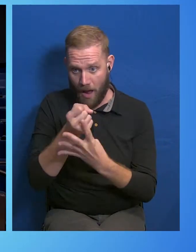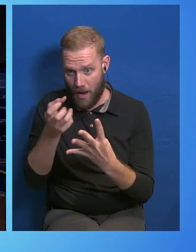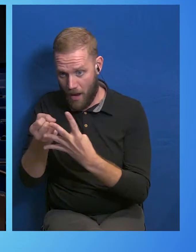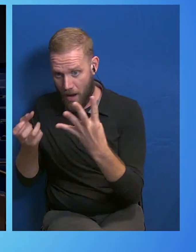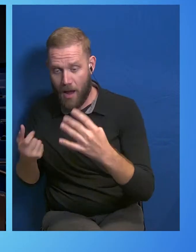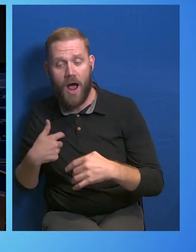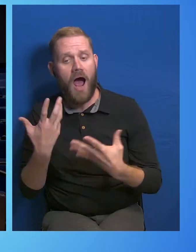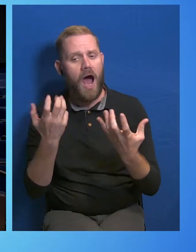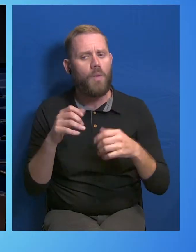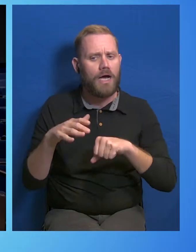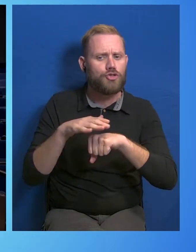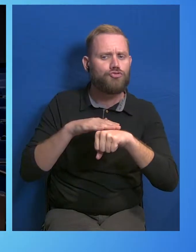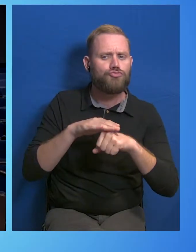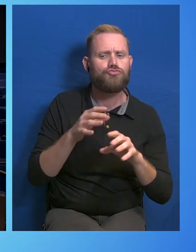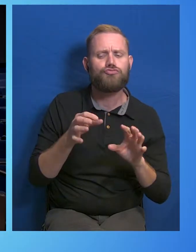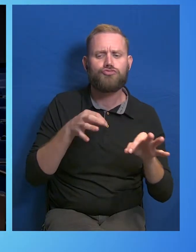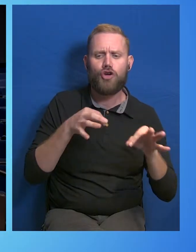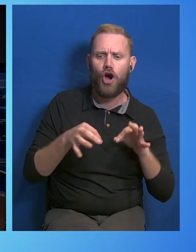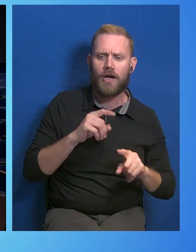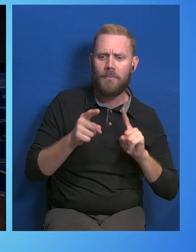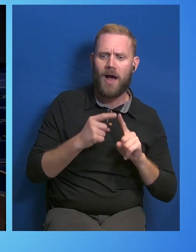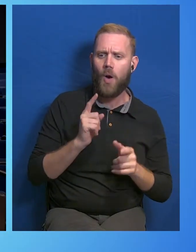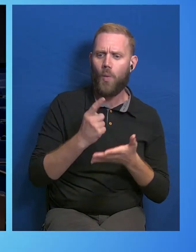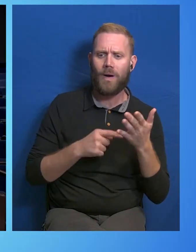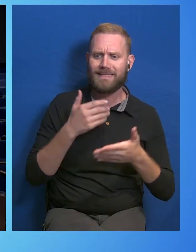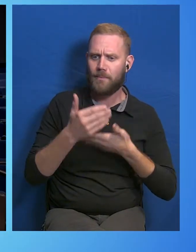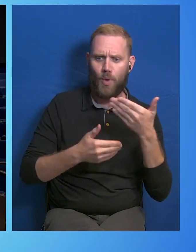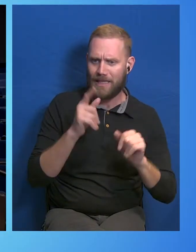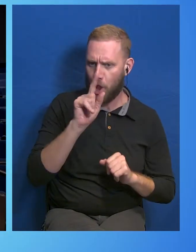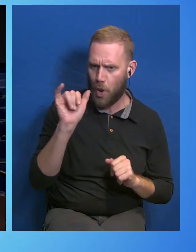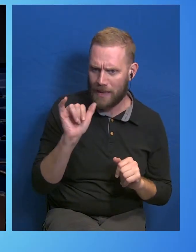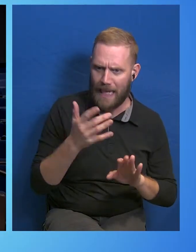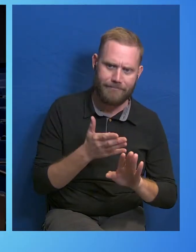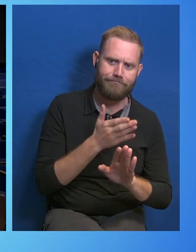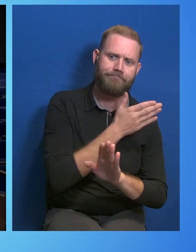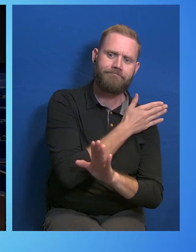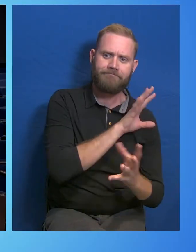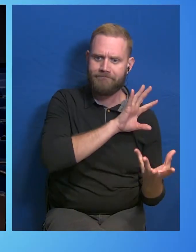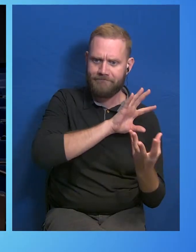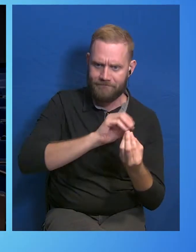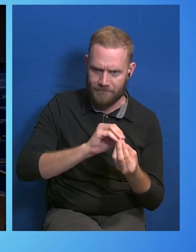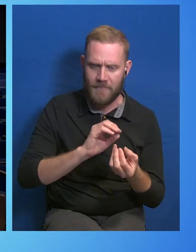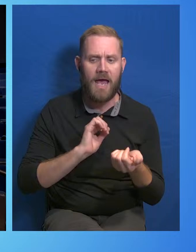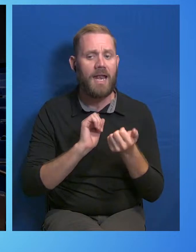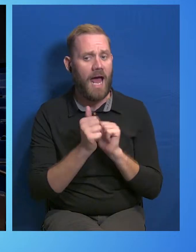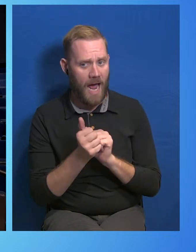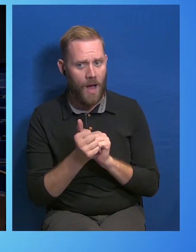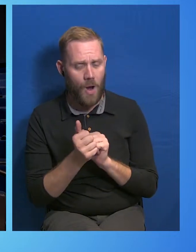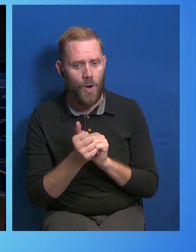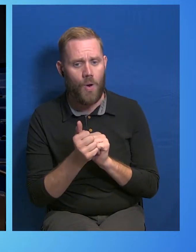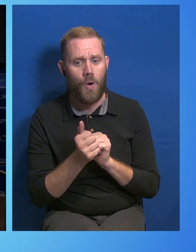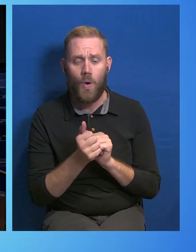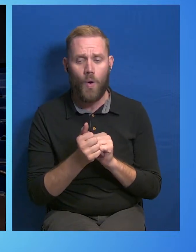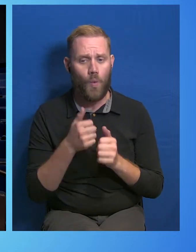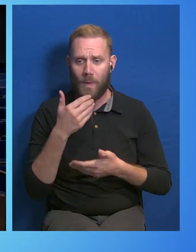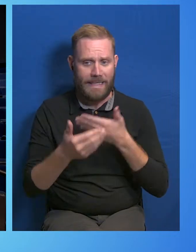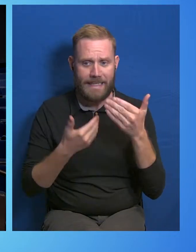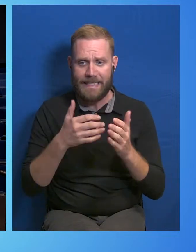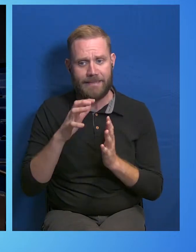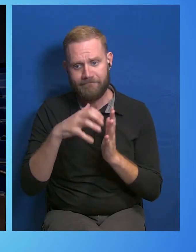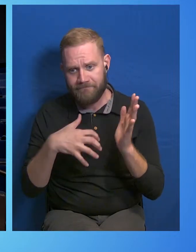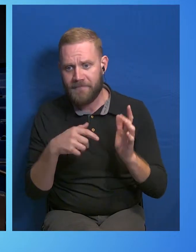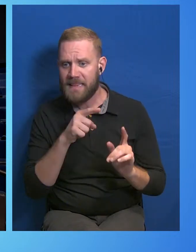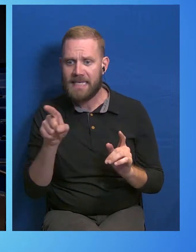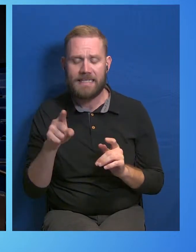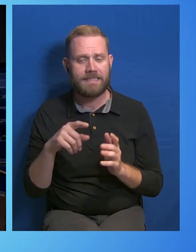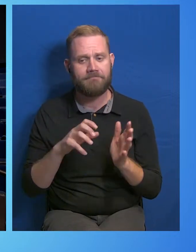just briefly talk to you about what our process was in how we went about drafting these